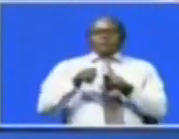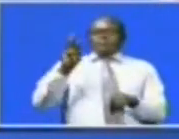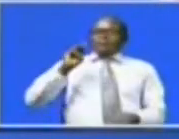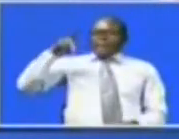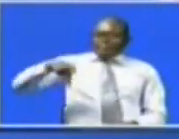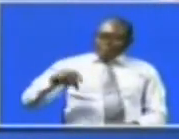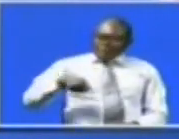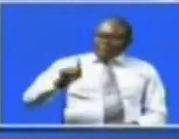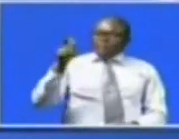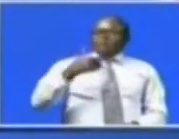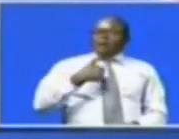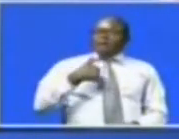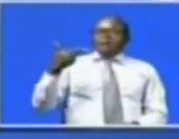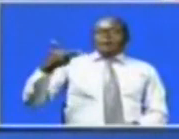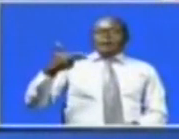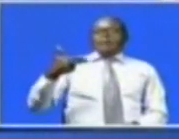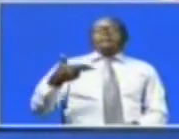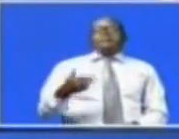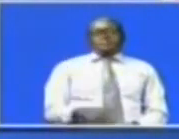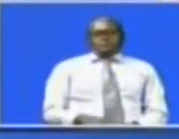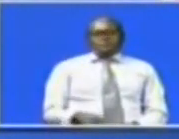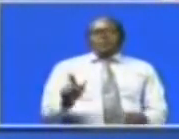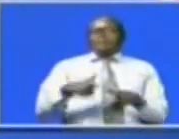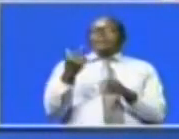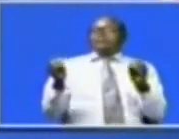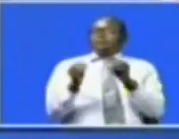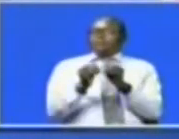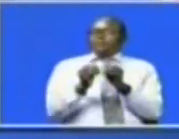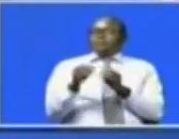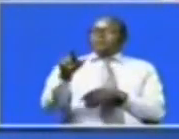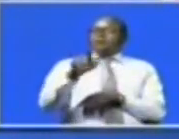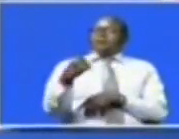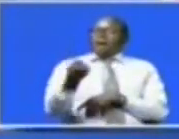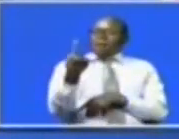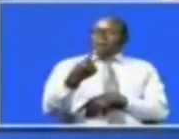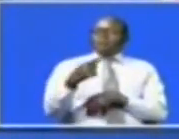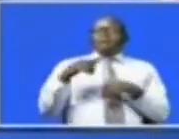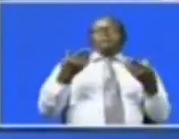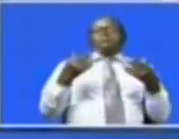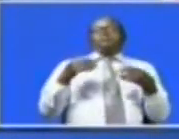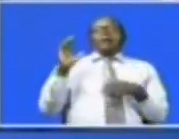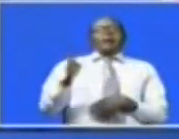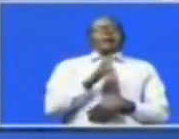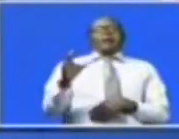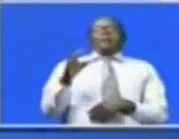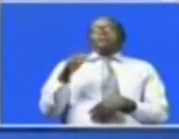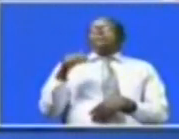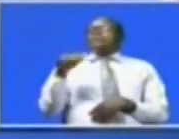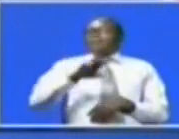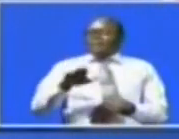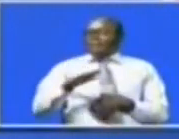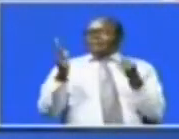walk around with 10 guards during the day, and then you meet him alone in a pub during the night in a very dangerous place.